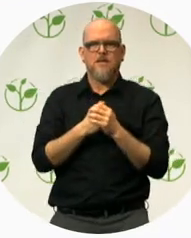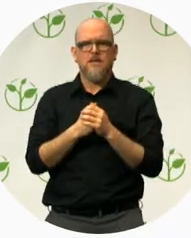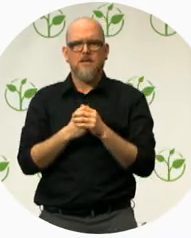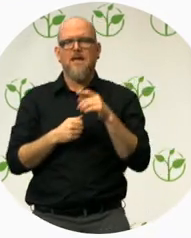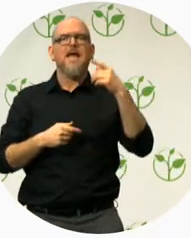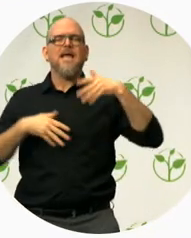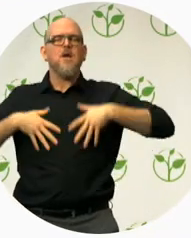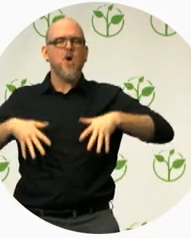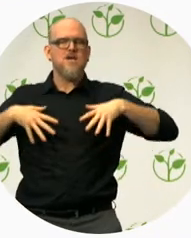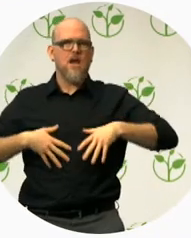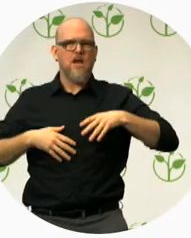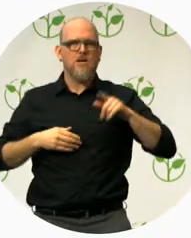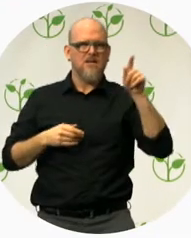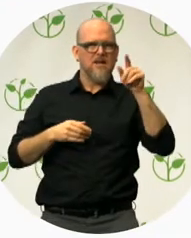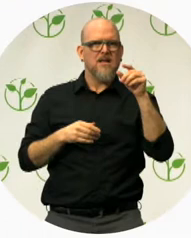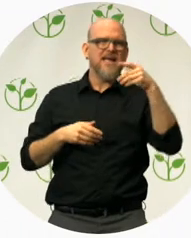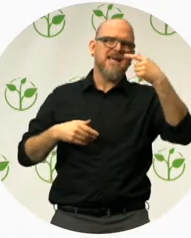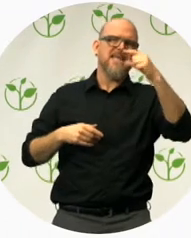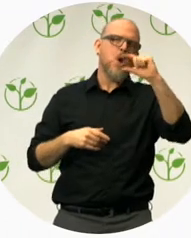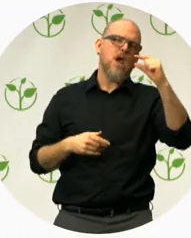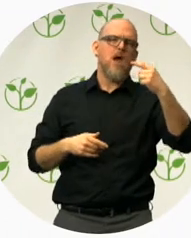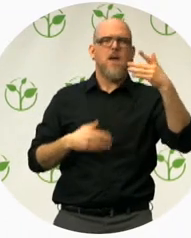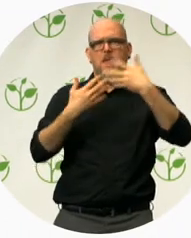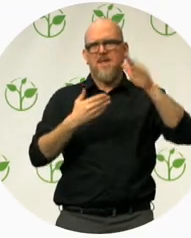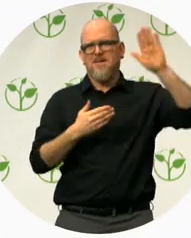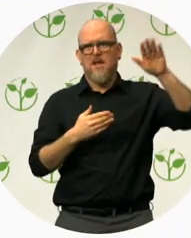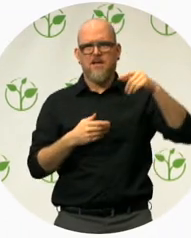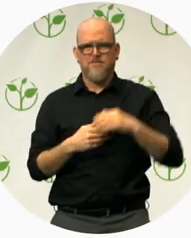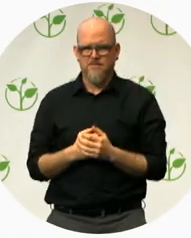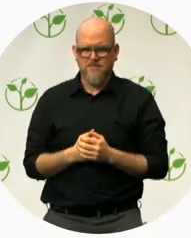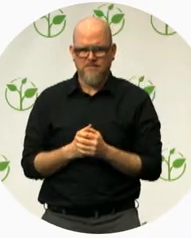forward to talking to you about high-tech technology.